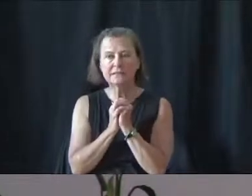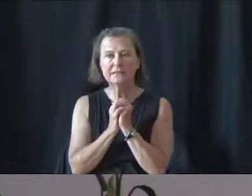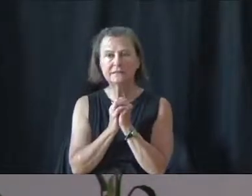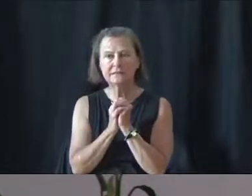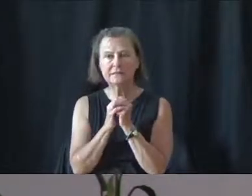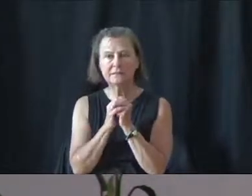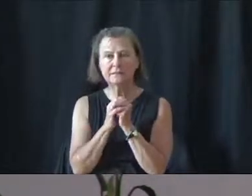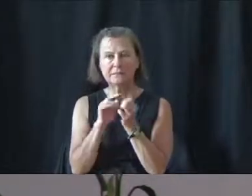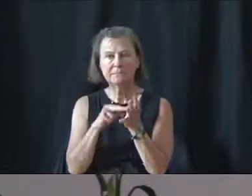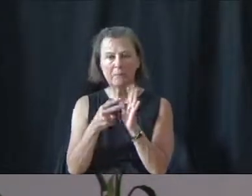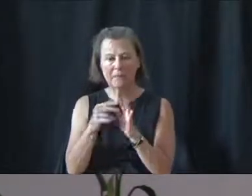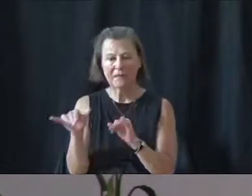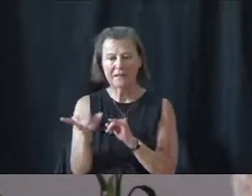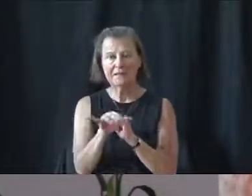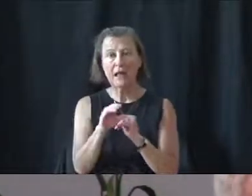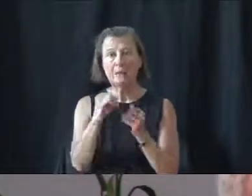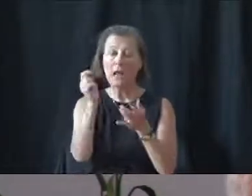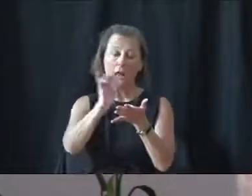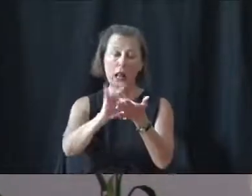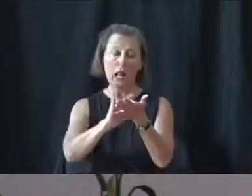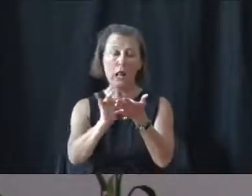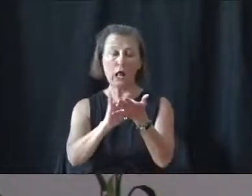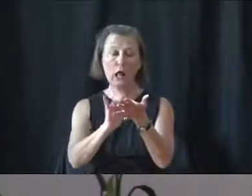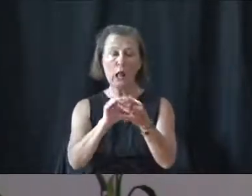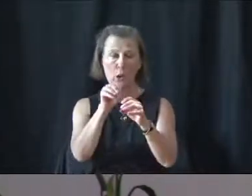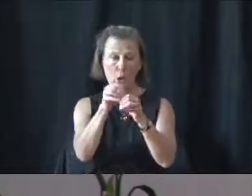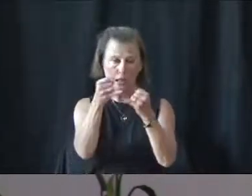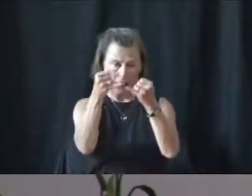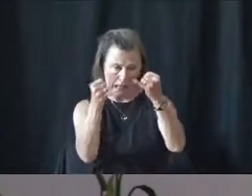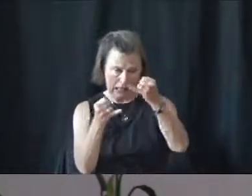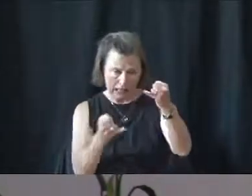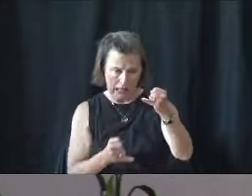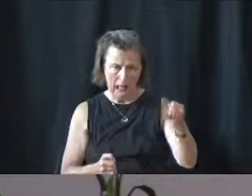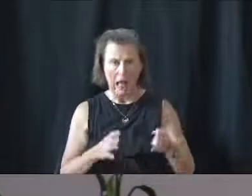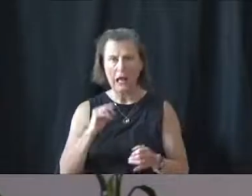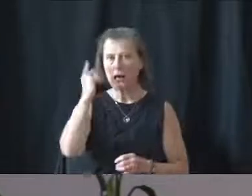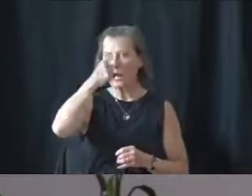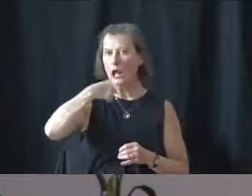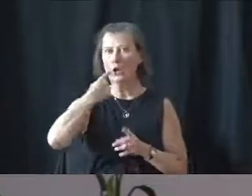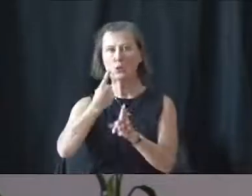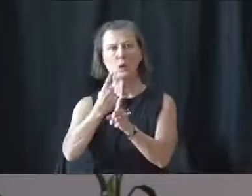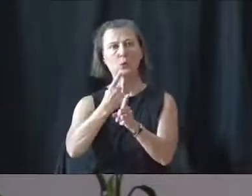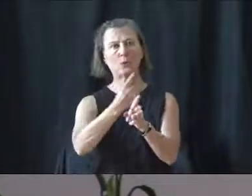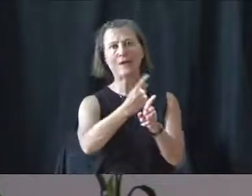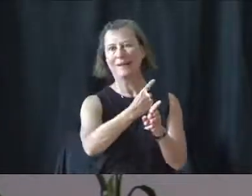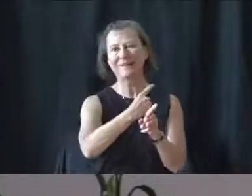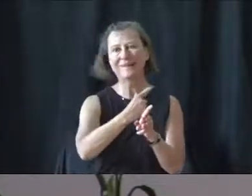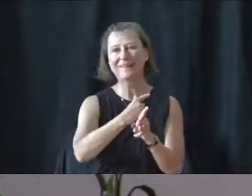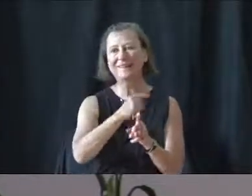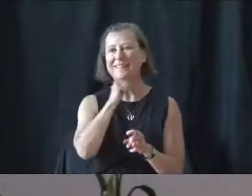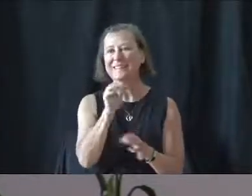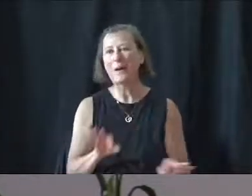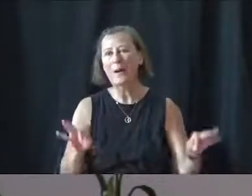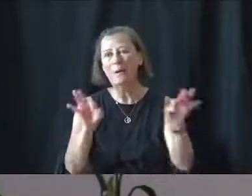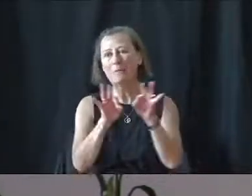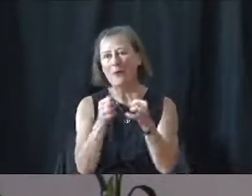and that coloring inside the lines and keeping up appearances are not so important after all.